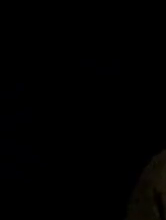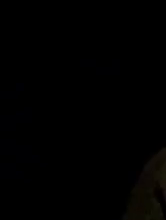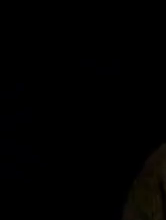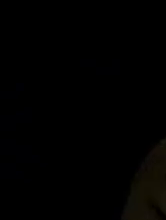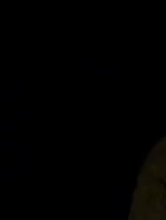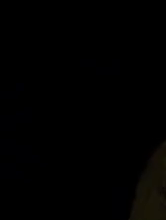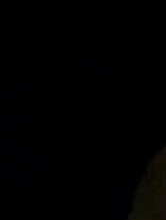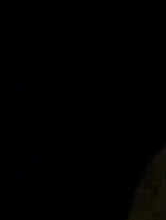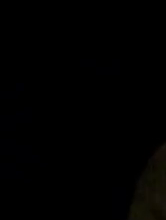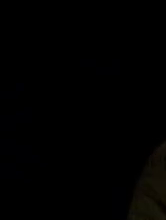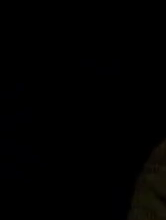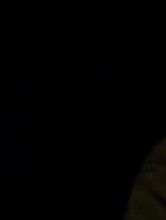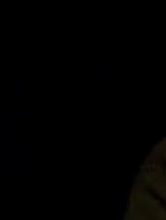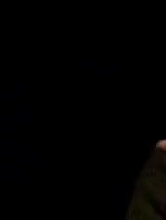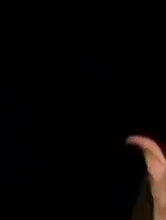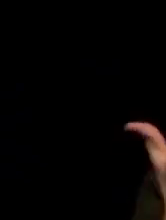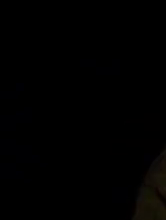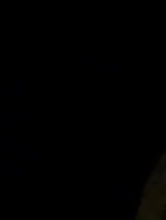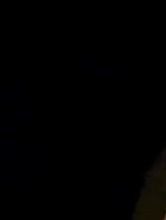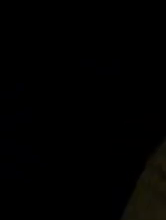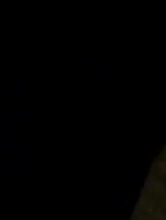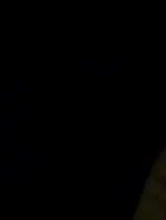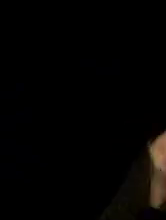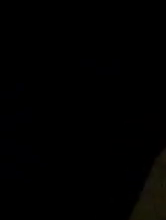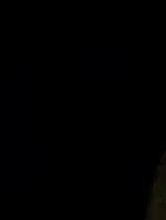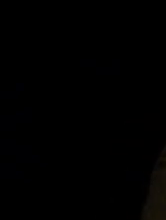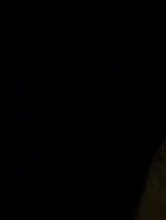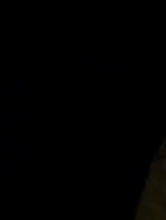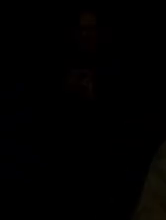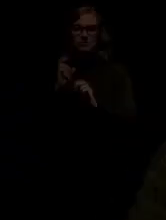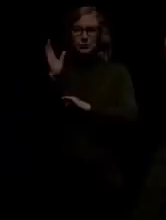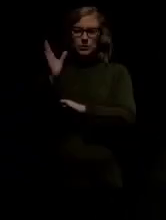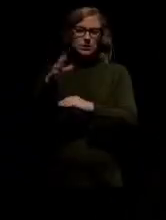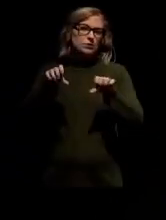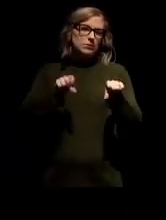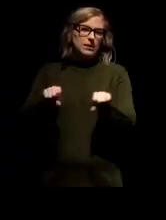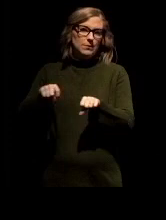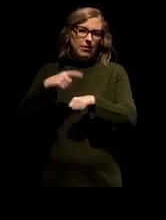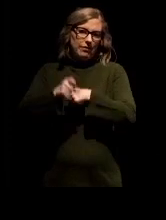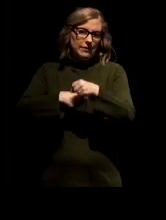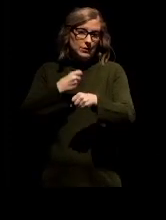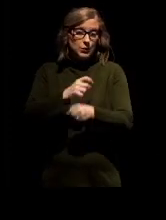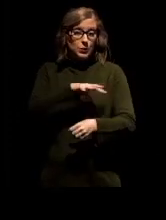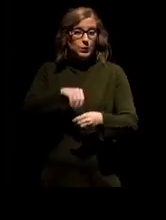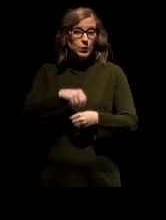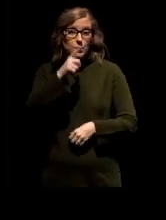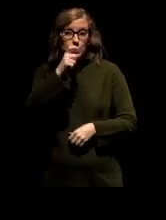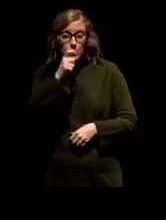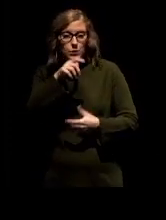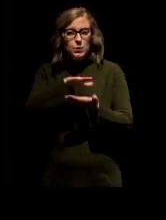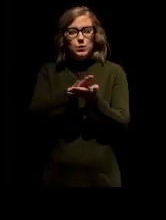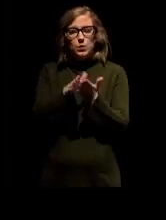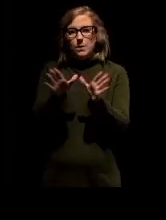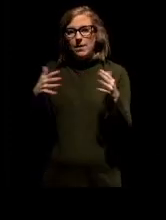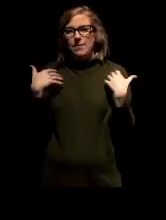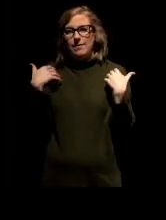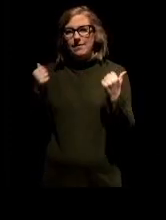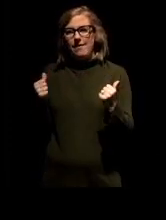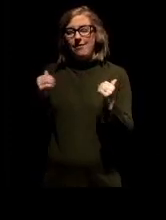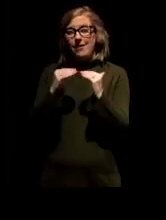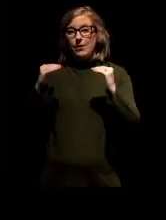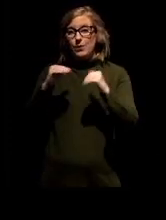Lastly, I want to thank everyone who has made this roundtable possible this year. This includes the School of Public Health's Health Equity